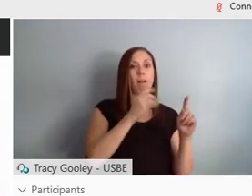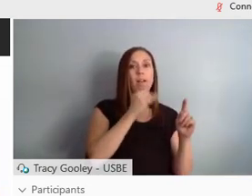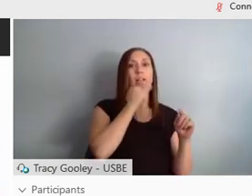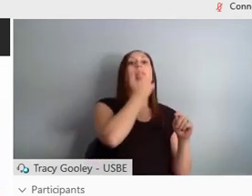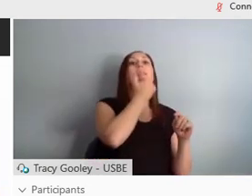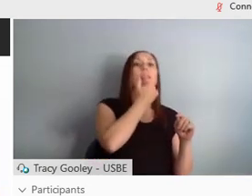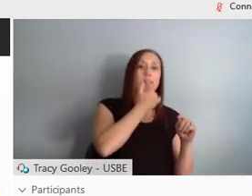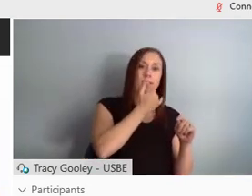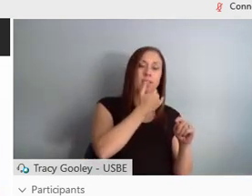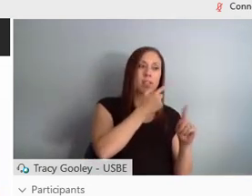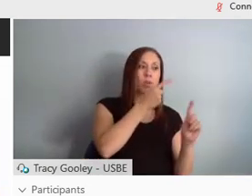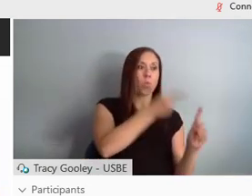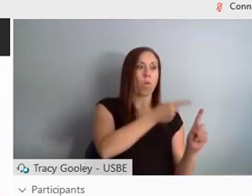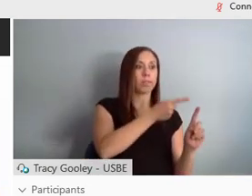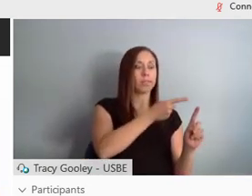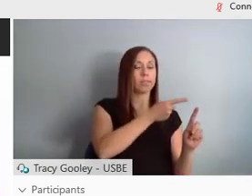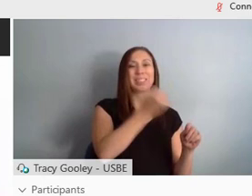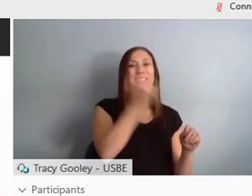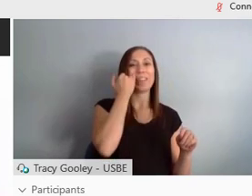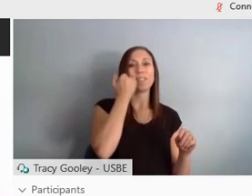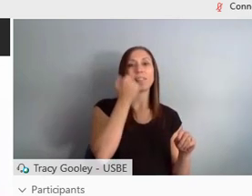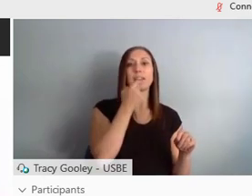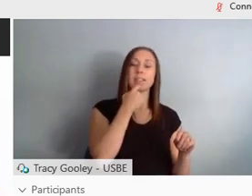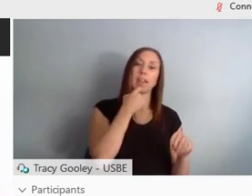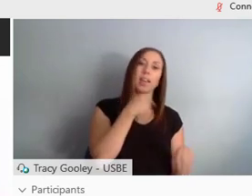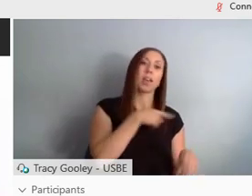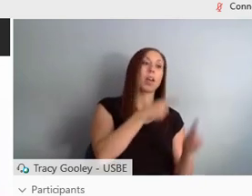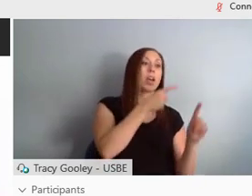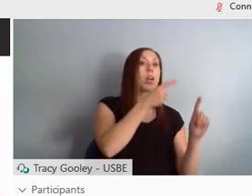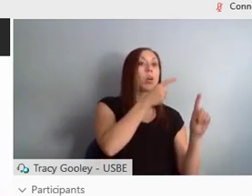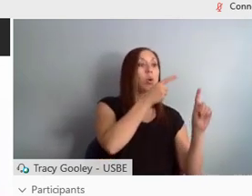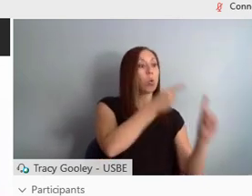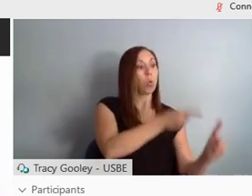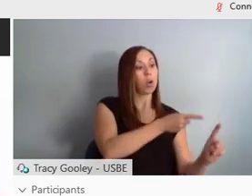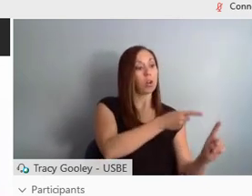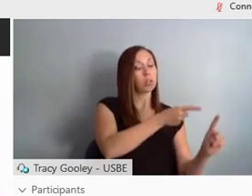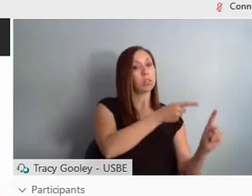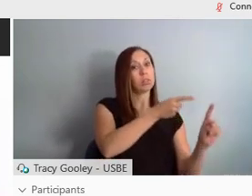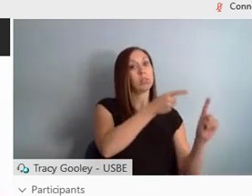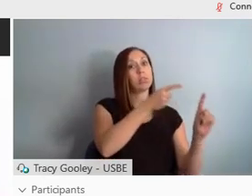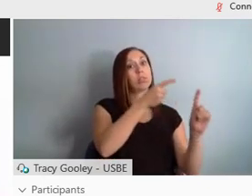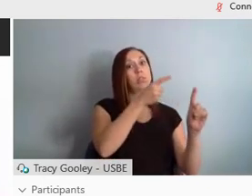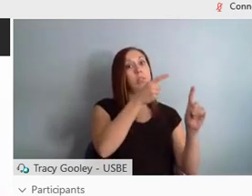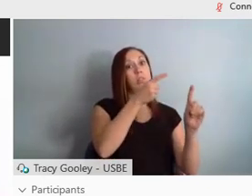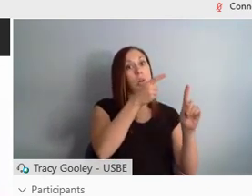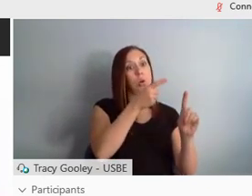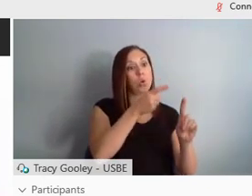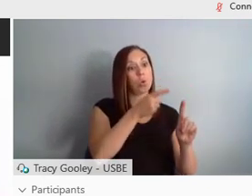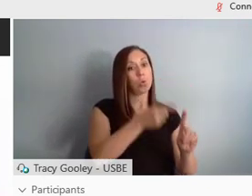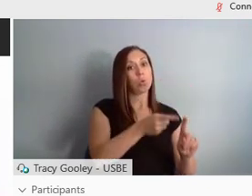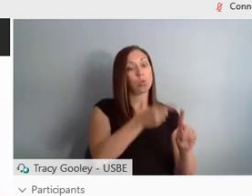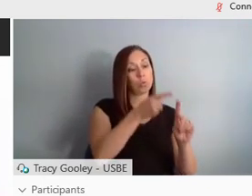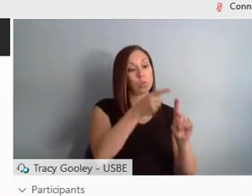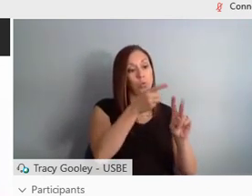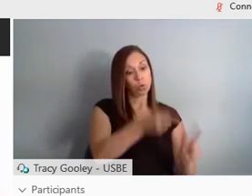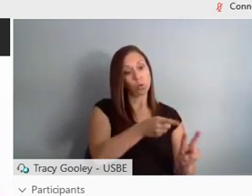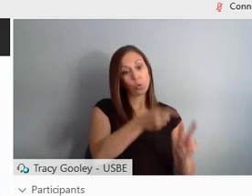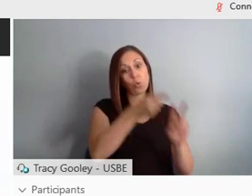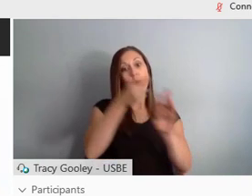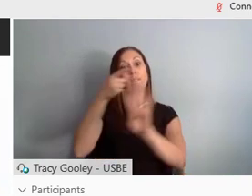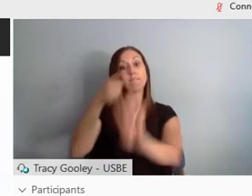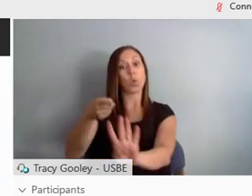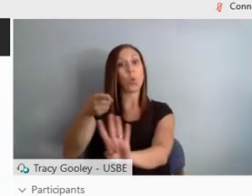an error in their counting. So if they're counting up to 3 and going from one object to the next and count 1,